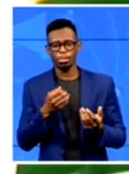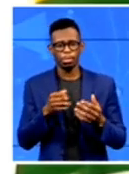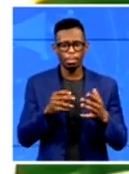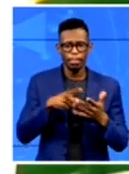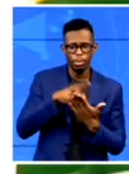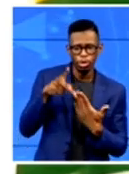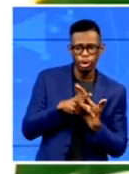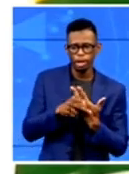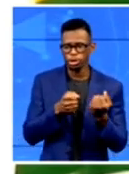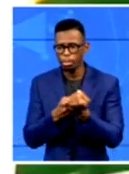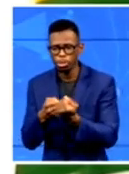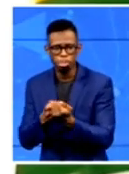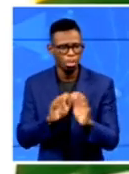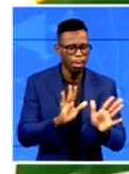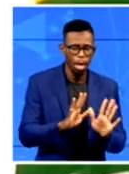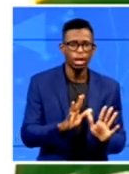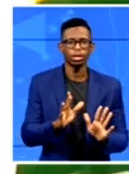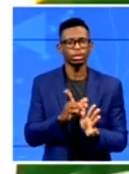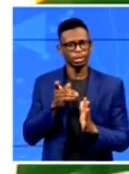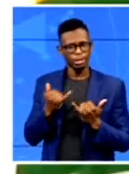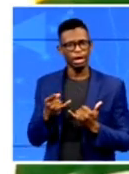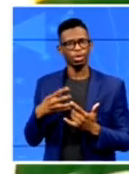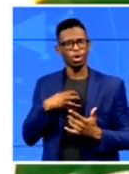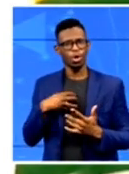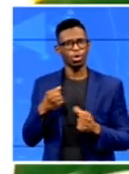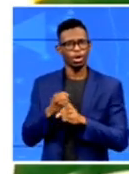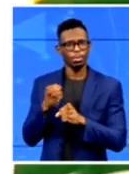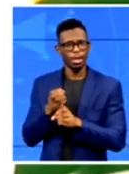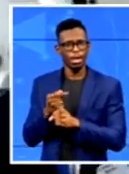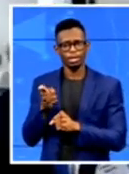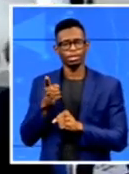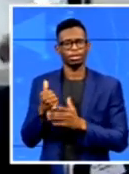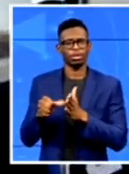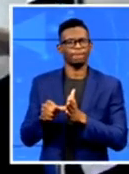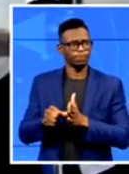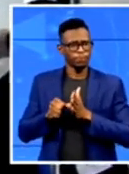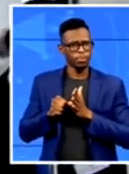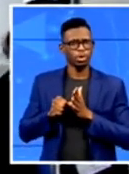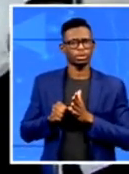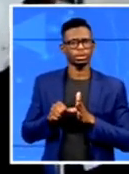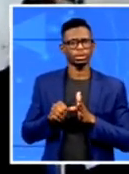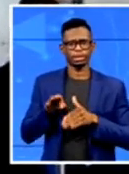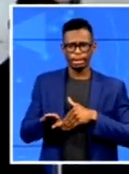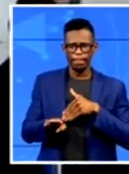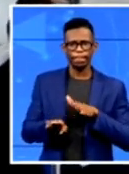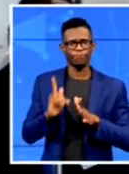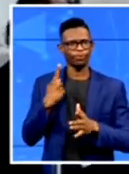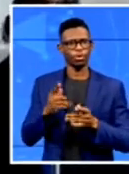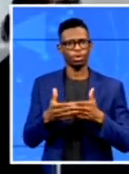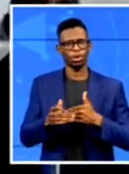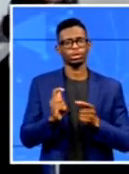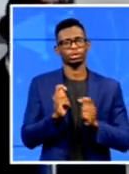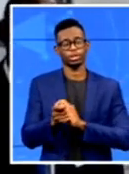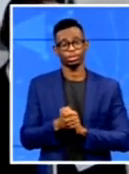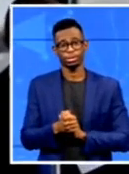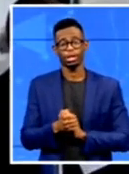building initiatives, and I will consider this an important kind of drive towards that. Deputy Minister for Higher Education, Science and